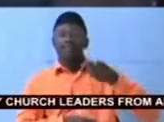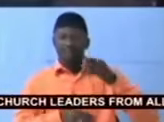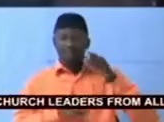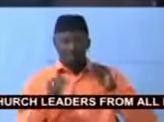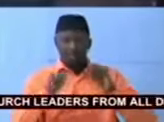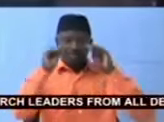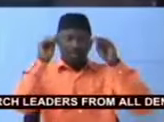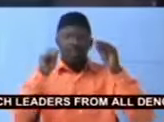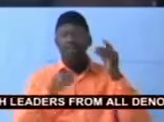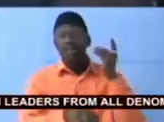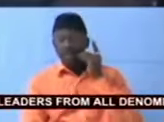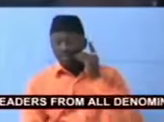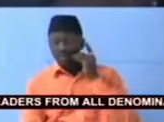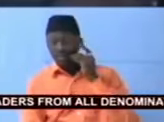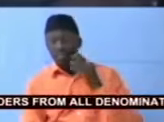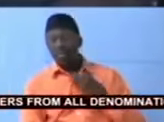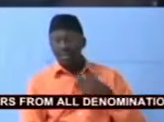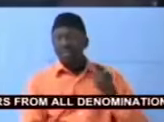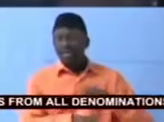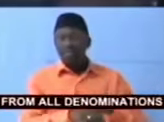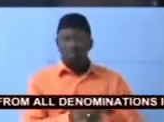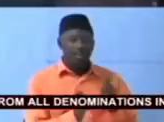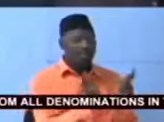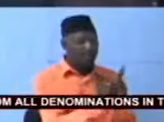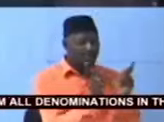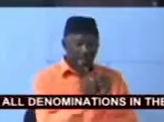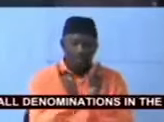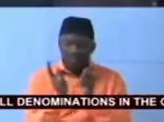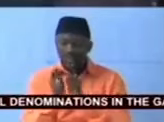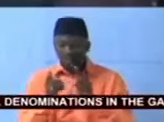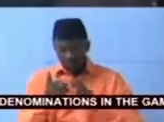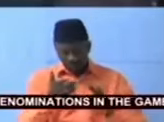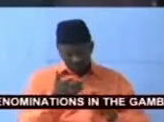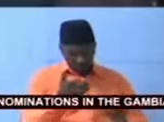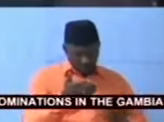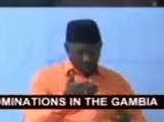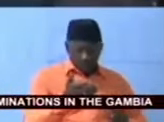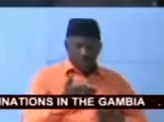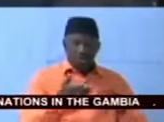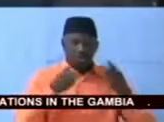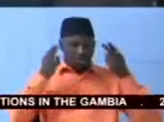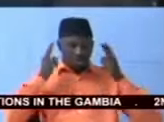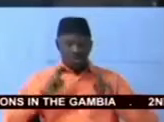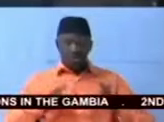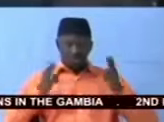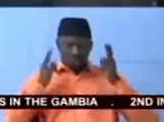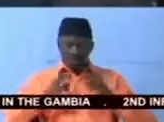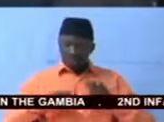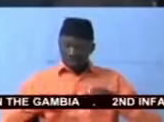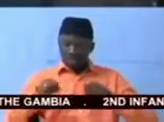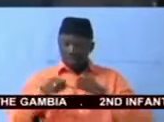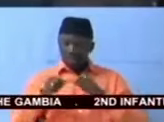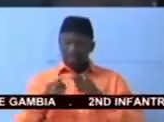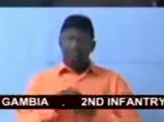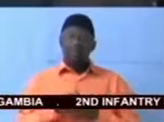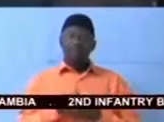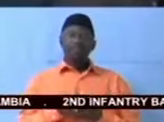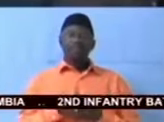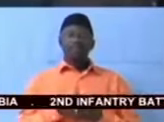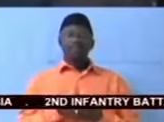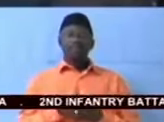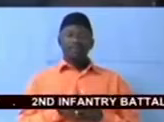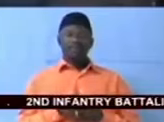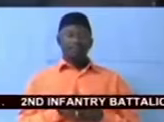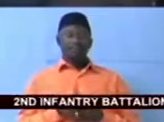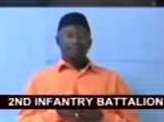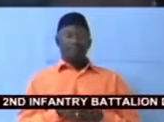already consulted the relevant laws ci la dal di selu nak li nga xamne mu ngi dem ci walu loi yoy and then it was very clear that the offense was